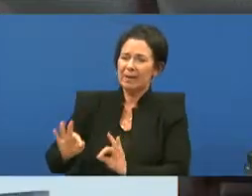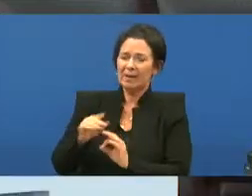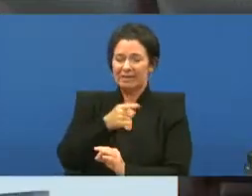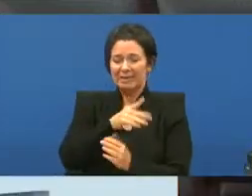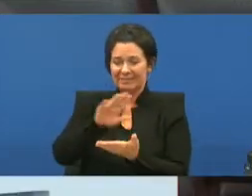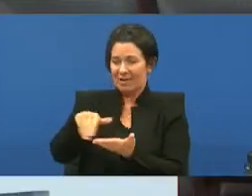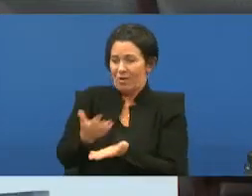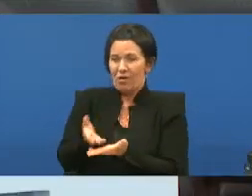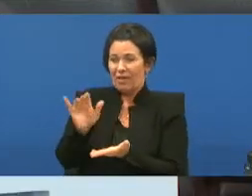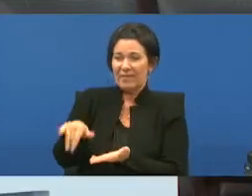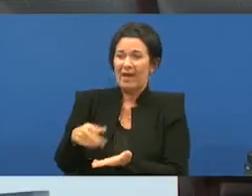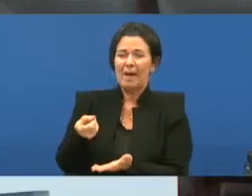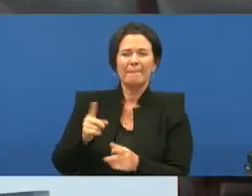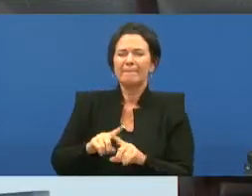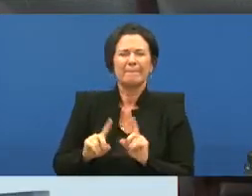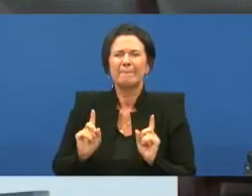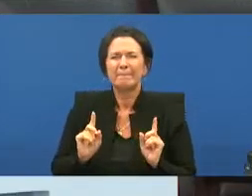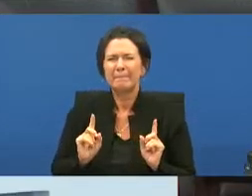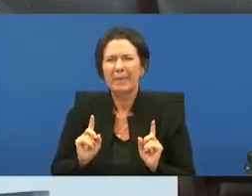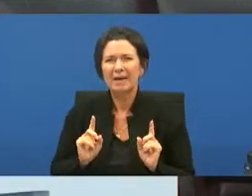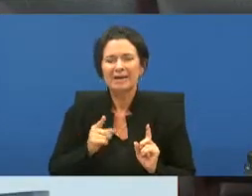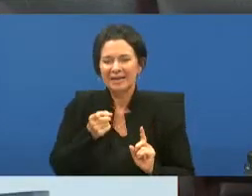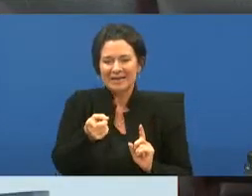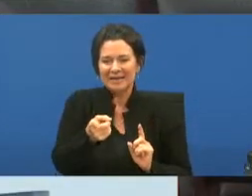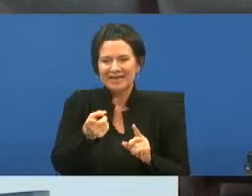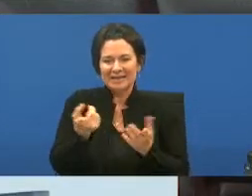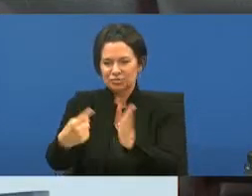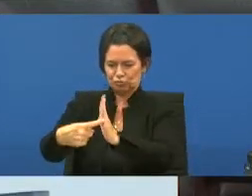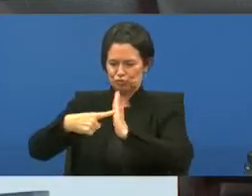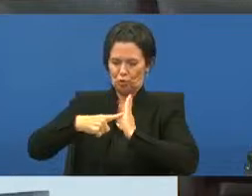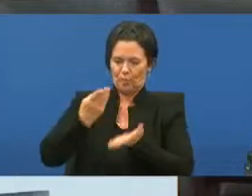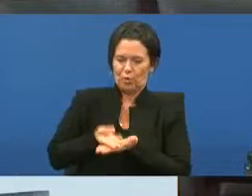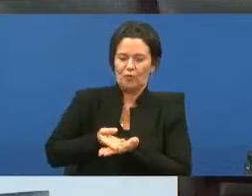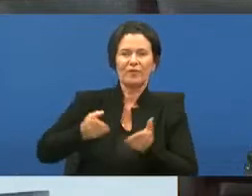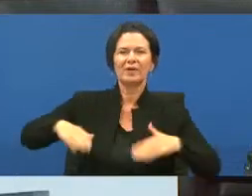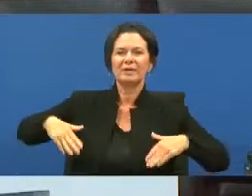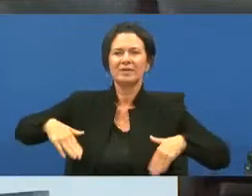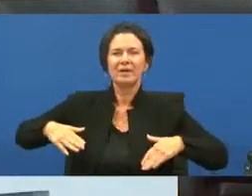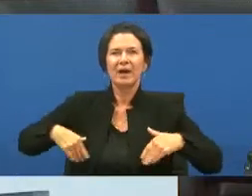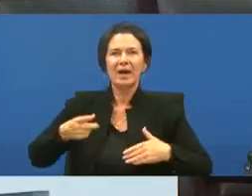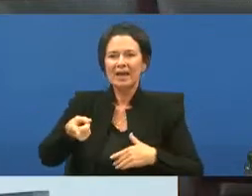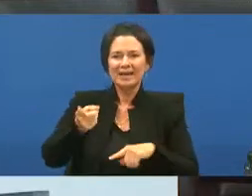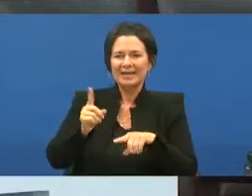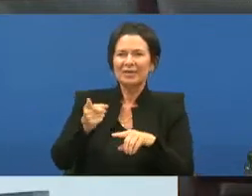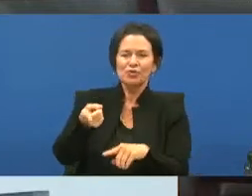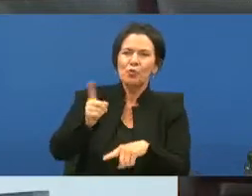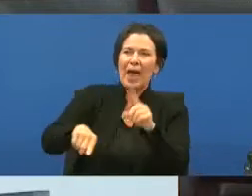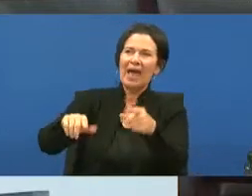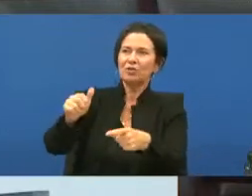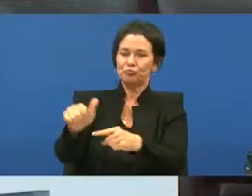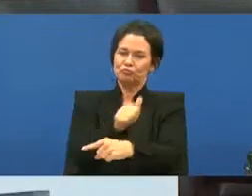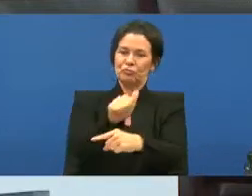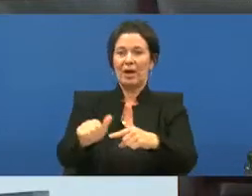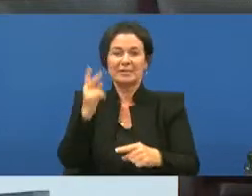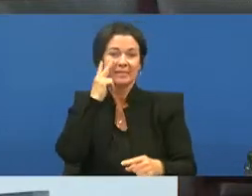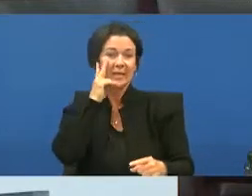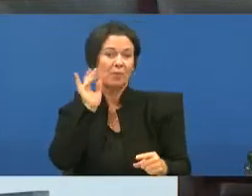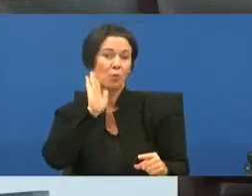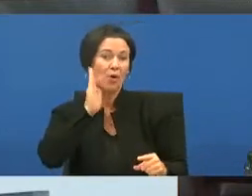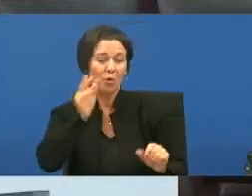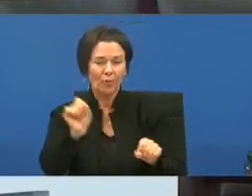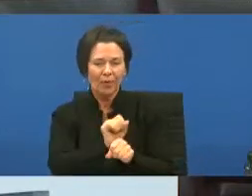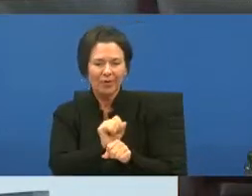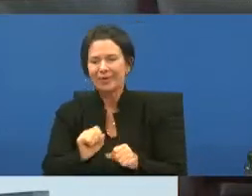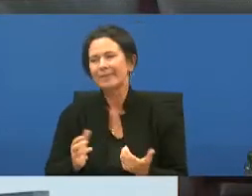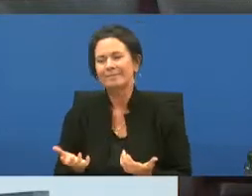in, but he can't show us it. You can't do a trial run. Thank you. I